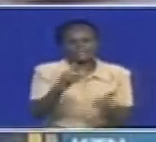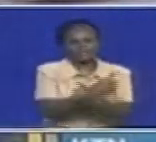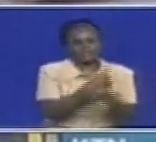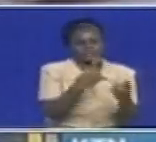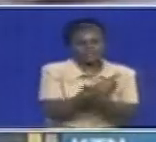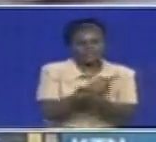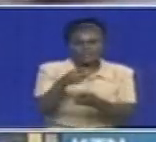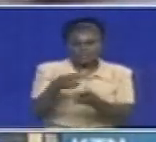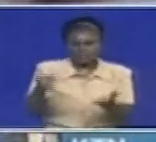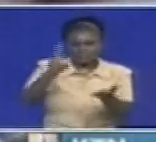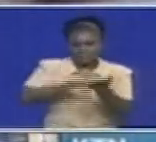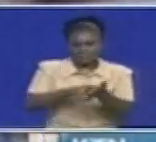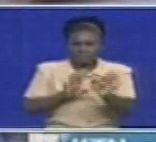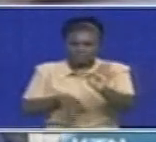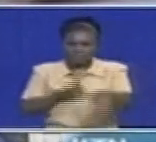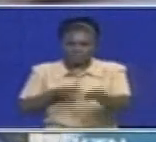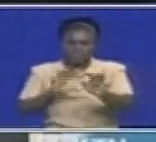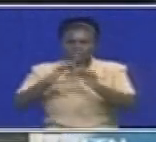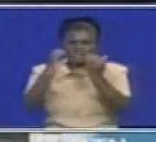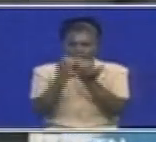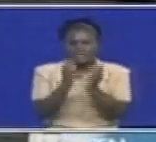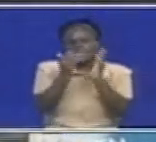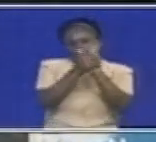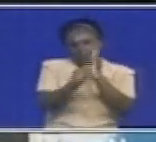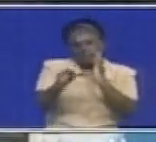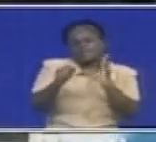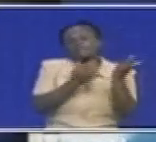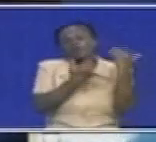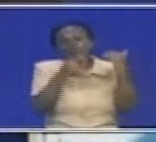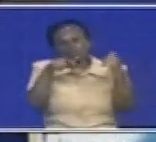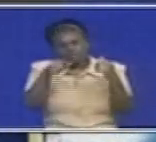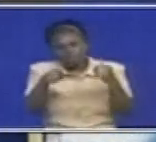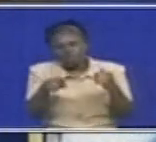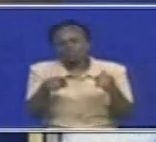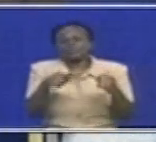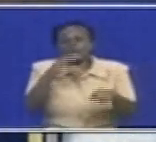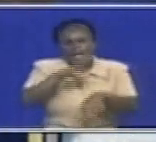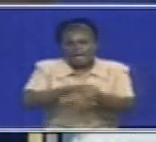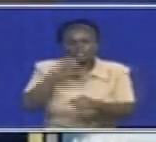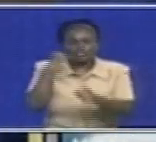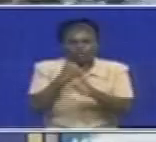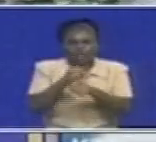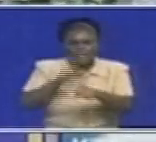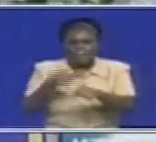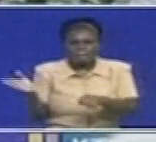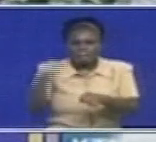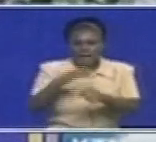He enrolled in a tailoring class, a skill he hopes will keep him grounded once he gets back into the community.